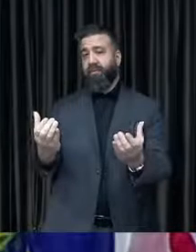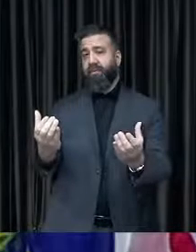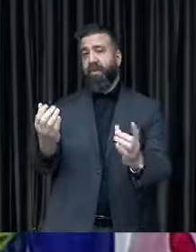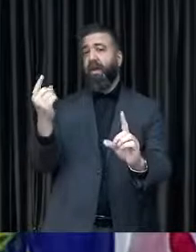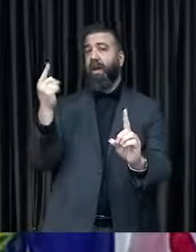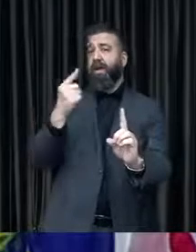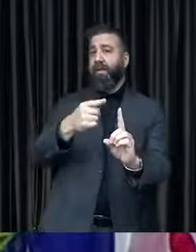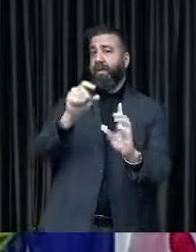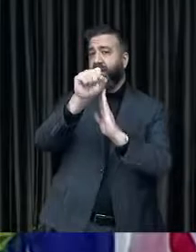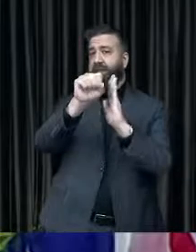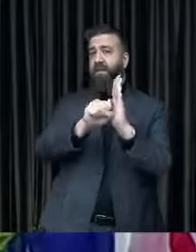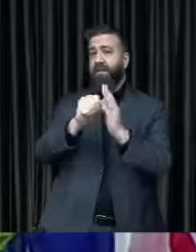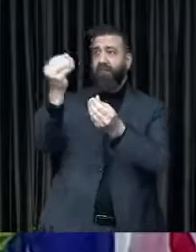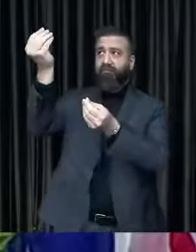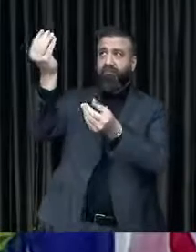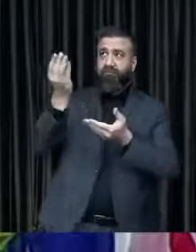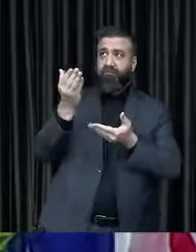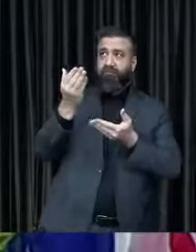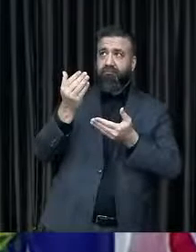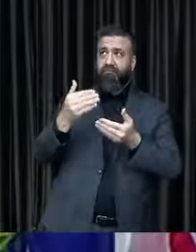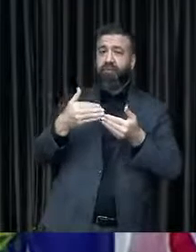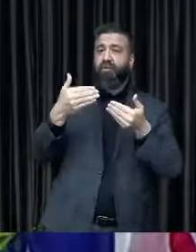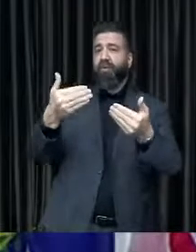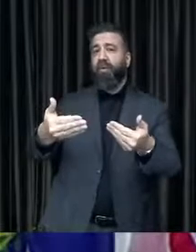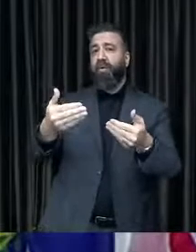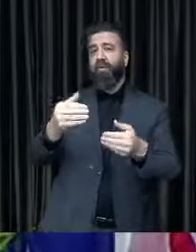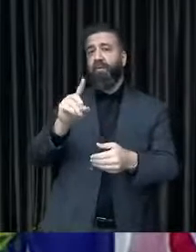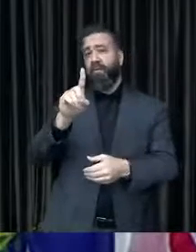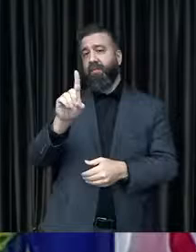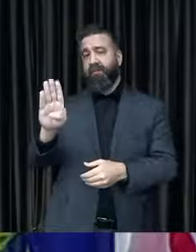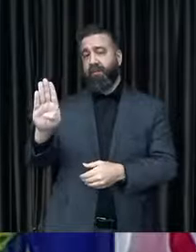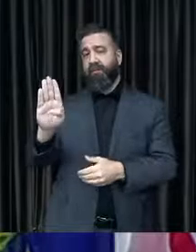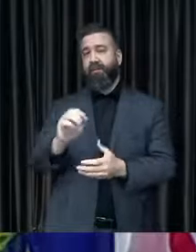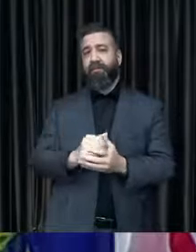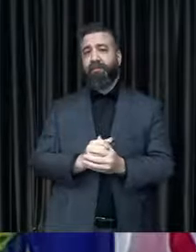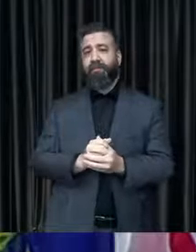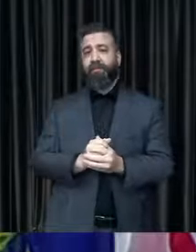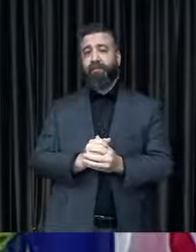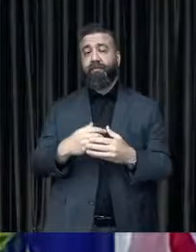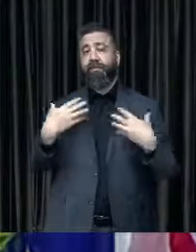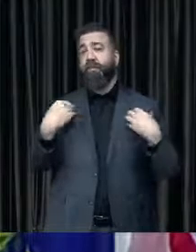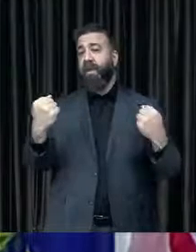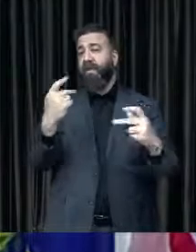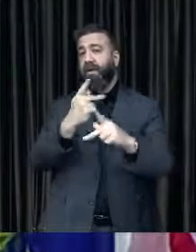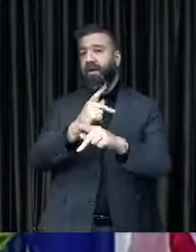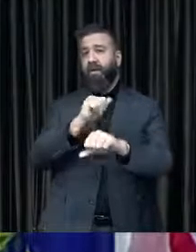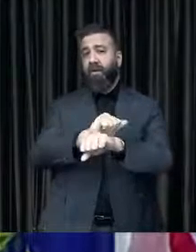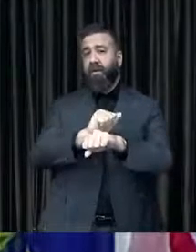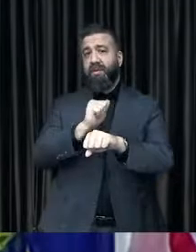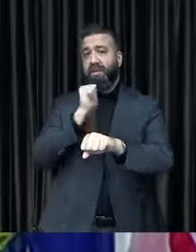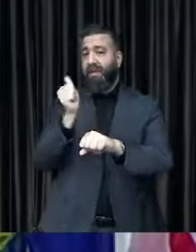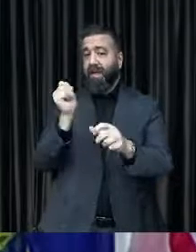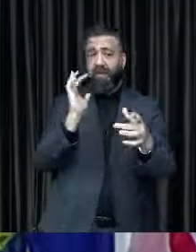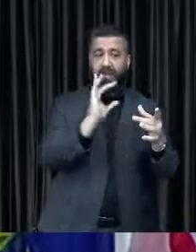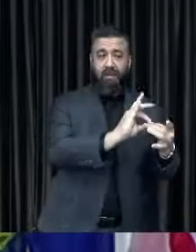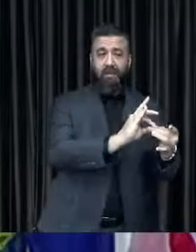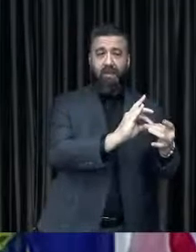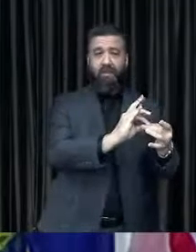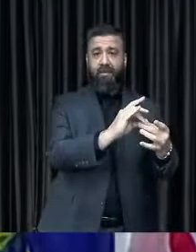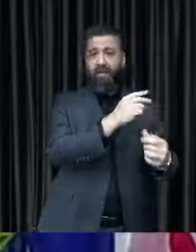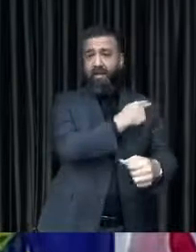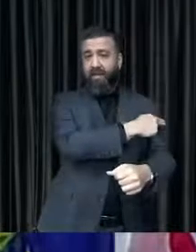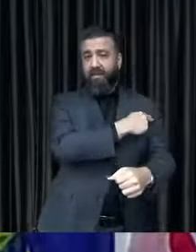state to proceed to the next category. Healthcare workers not connected to a hospital provider